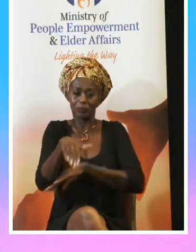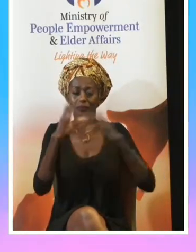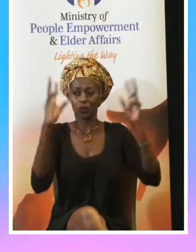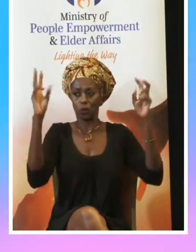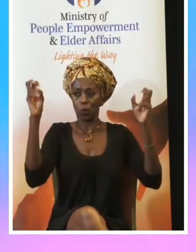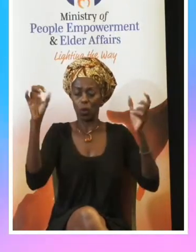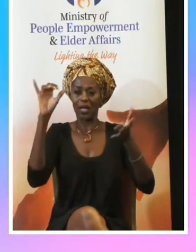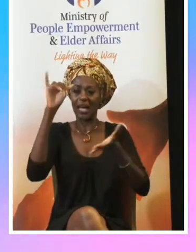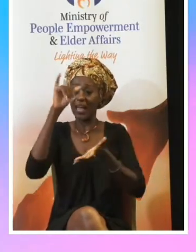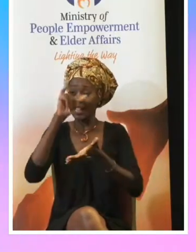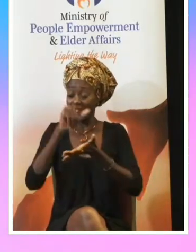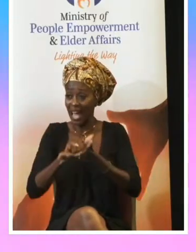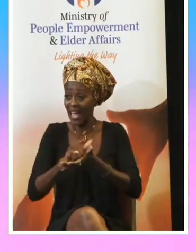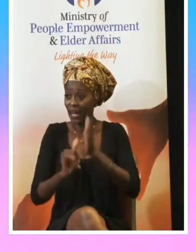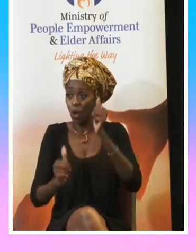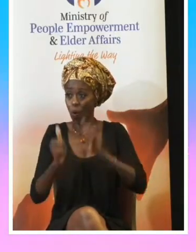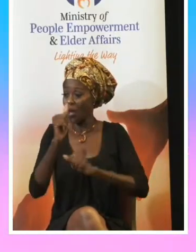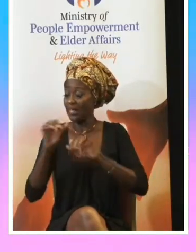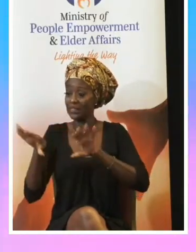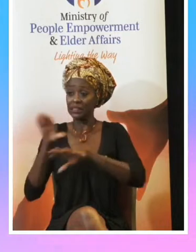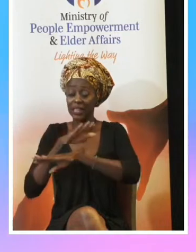us makes us stronger.